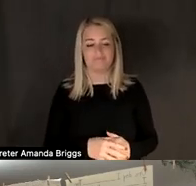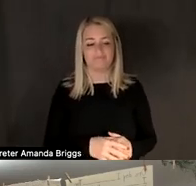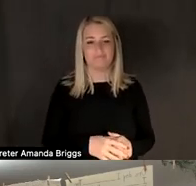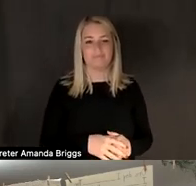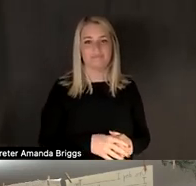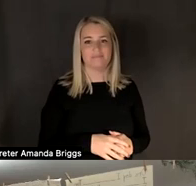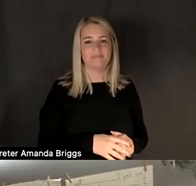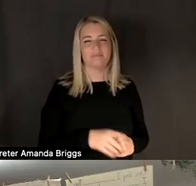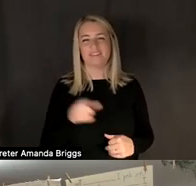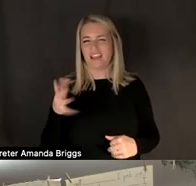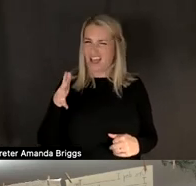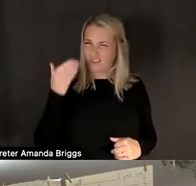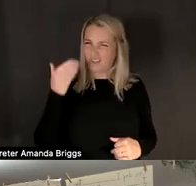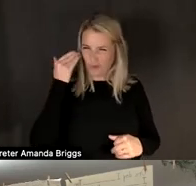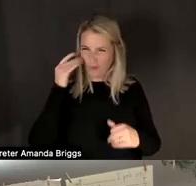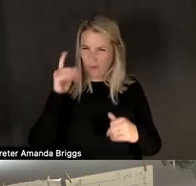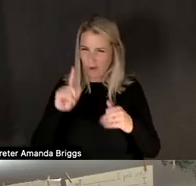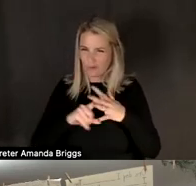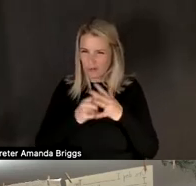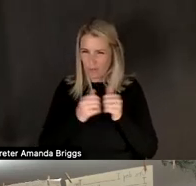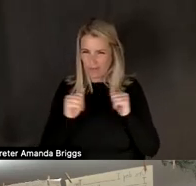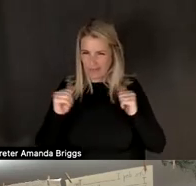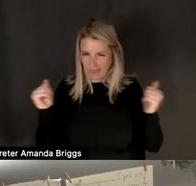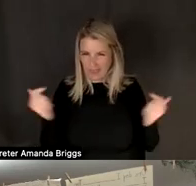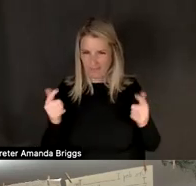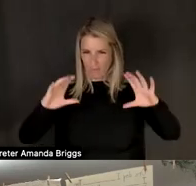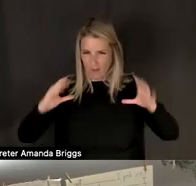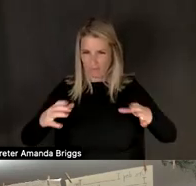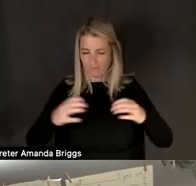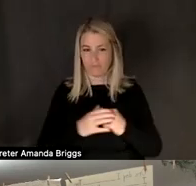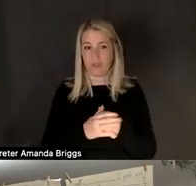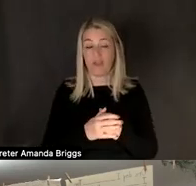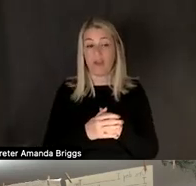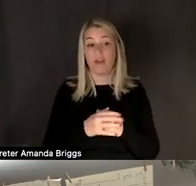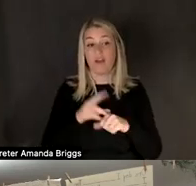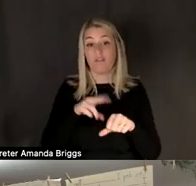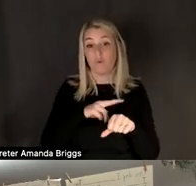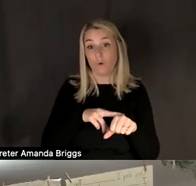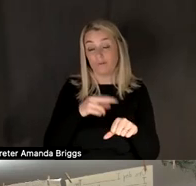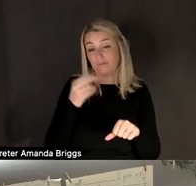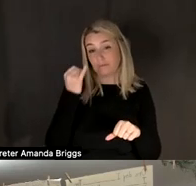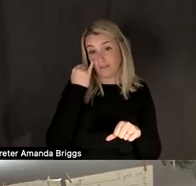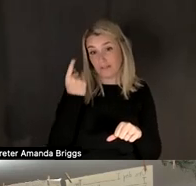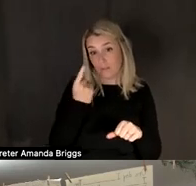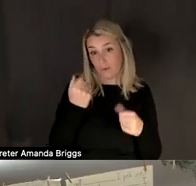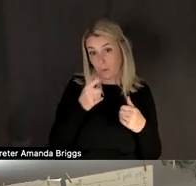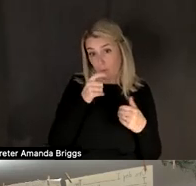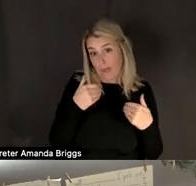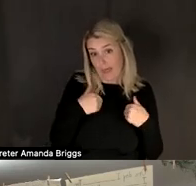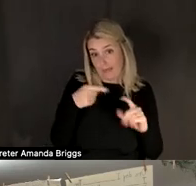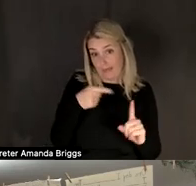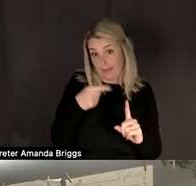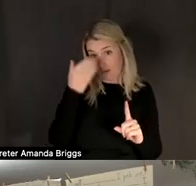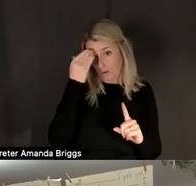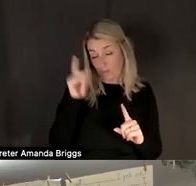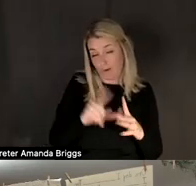kind of know where to start with everybody. Of course, somebody who has this, we know where to start. We know where to start. We're